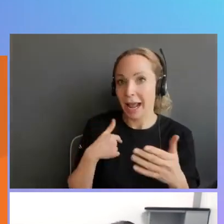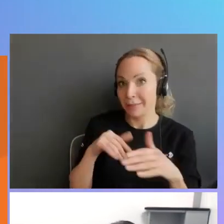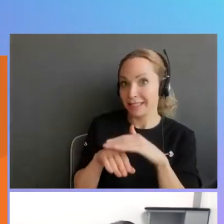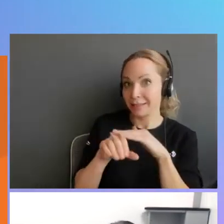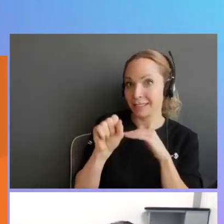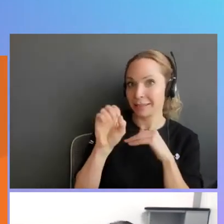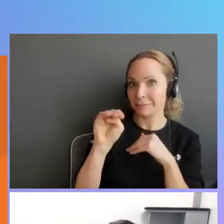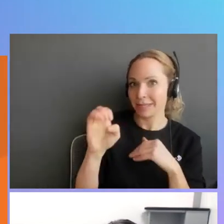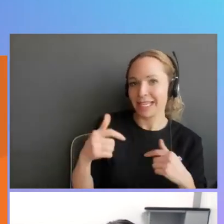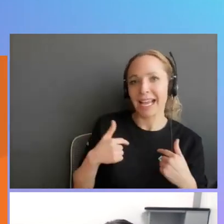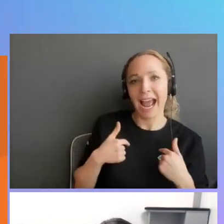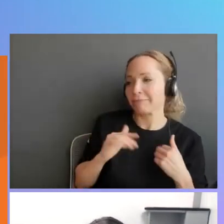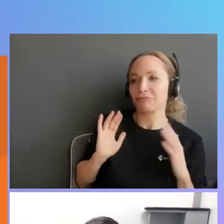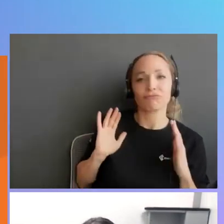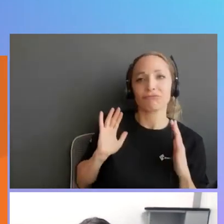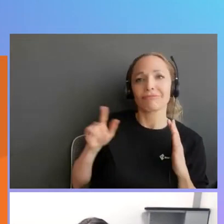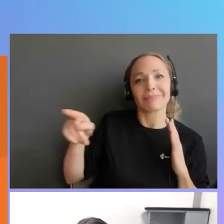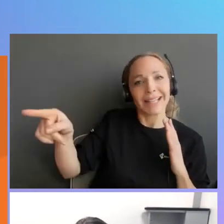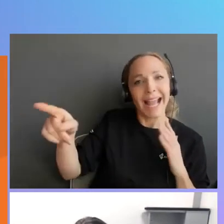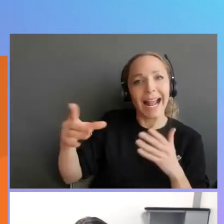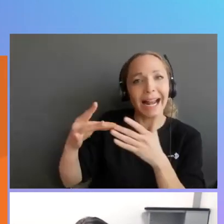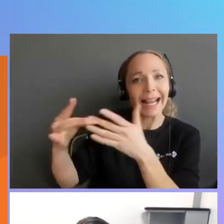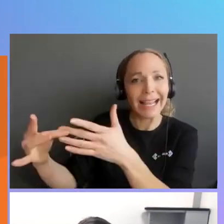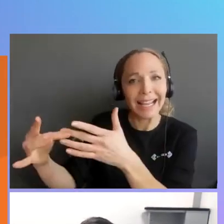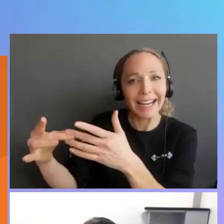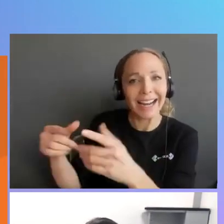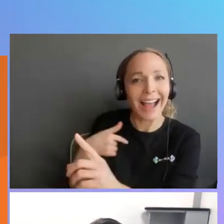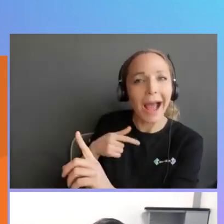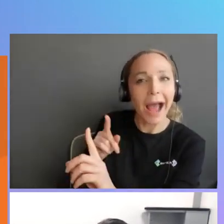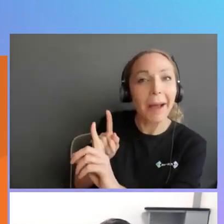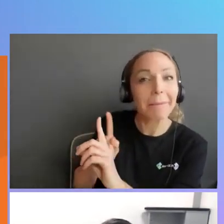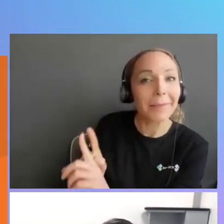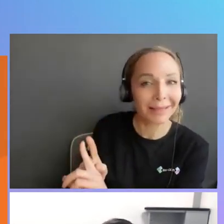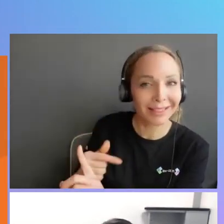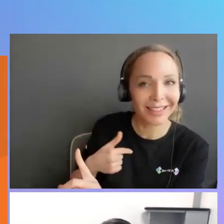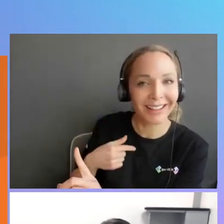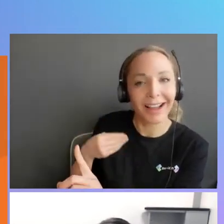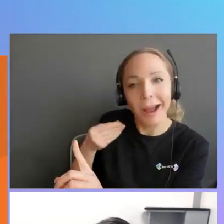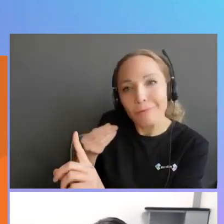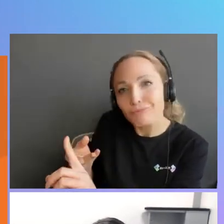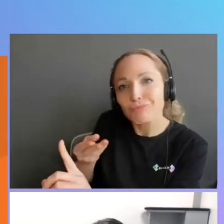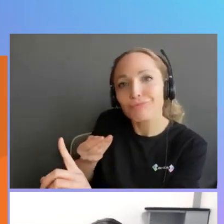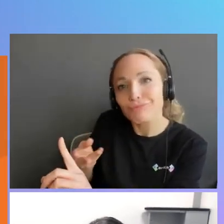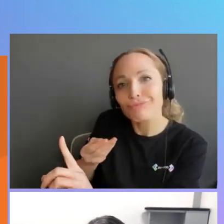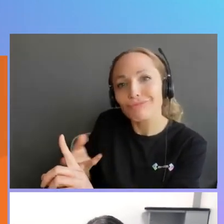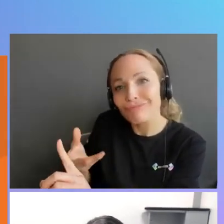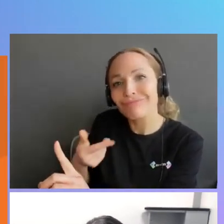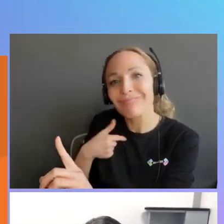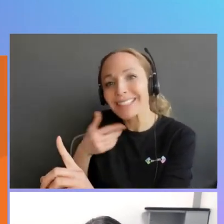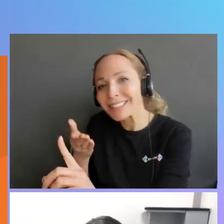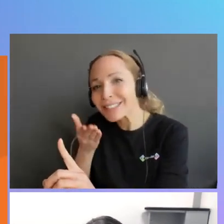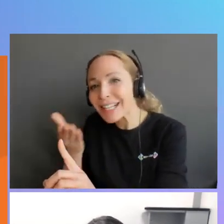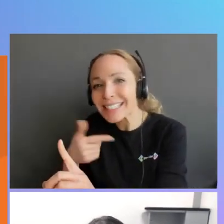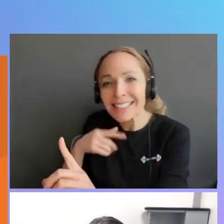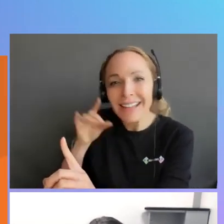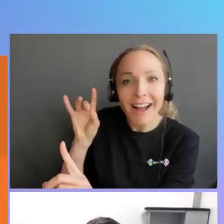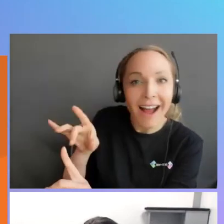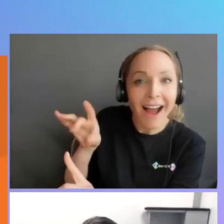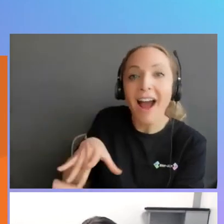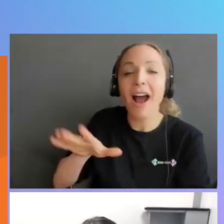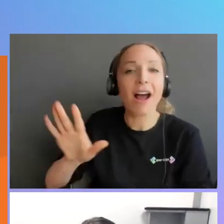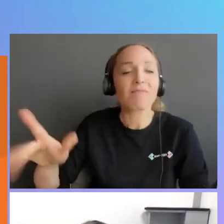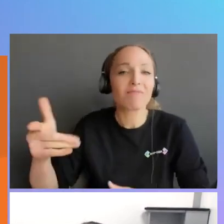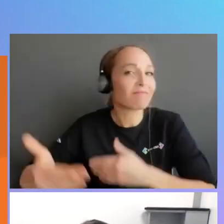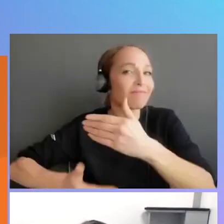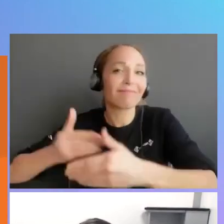your BA is writing the stories and I might come in and make some suggestions. The developers are doing the code and I